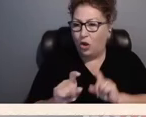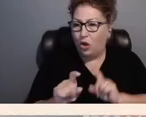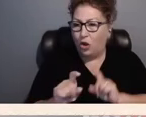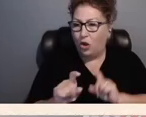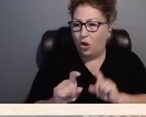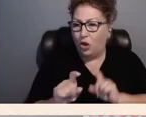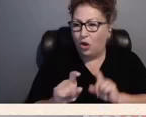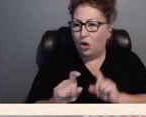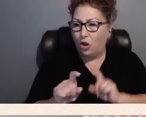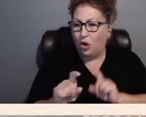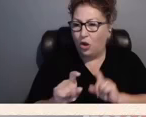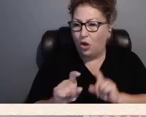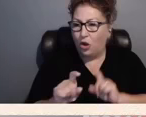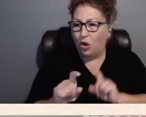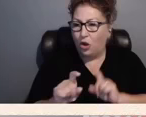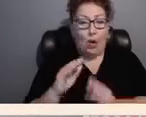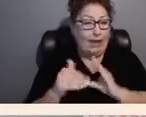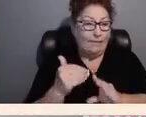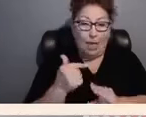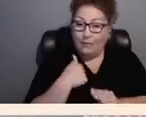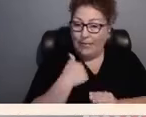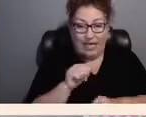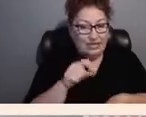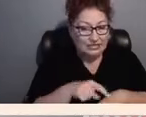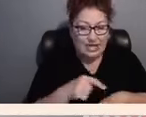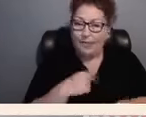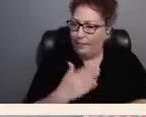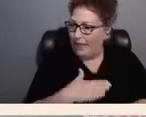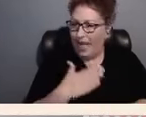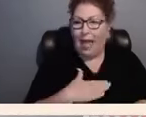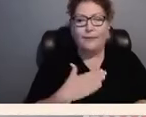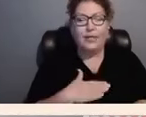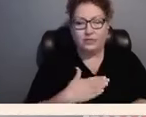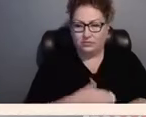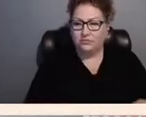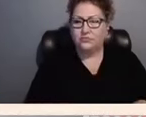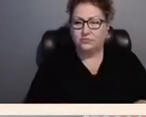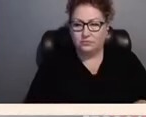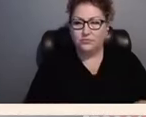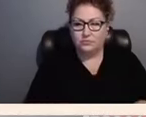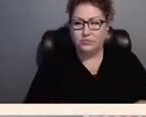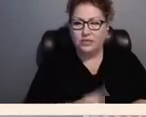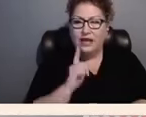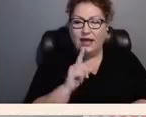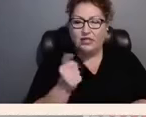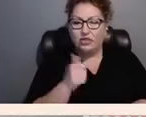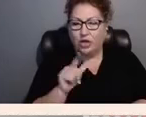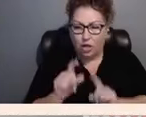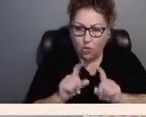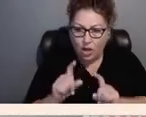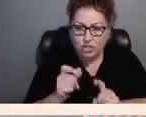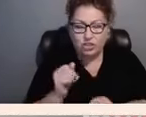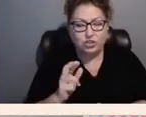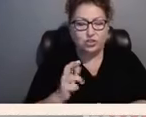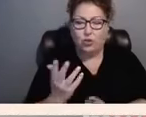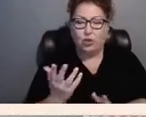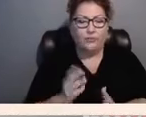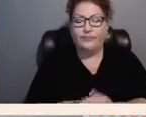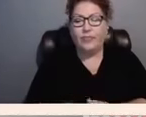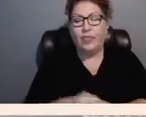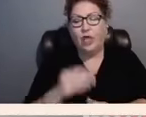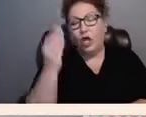or email me anytime. I'd be happy to answer any questions. Or,